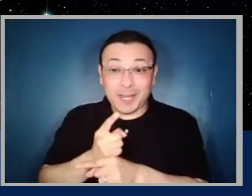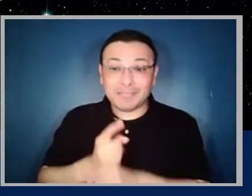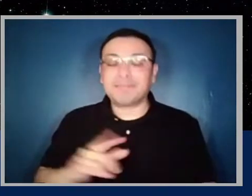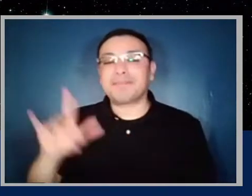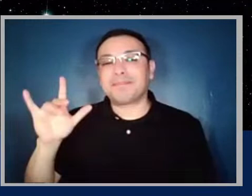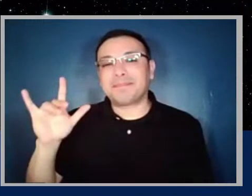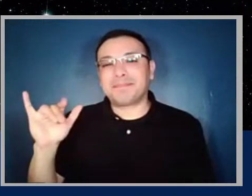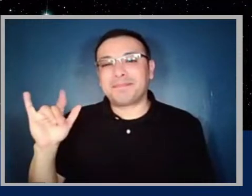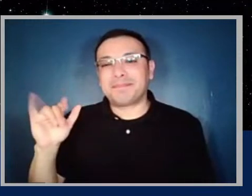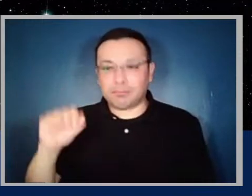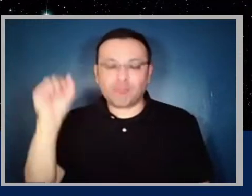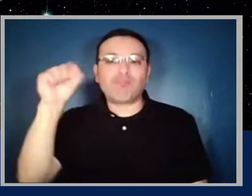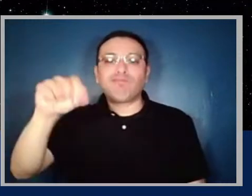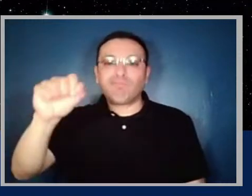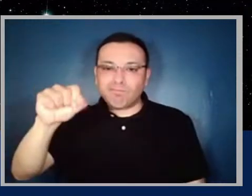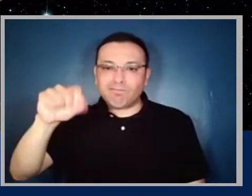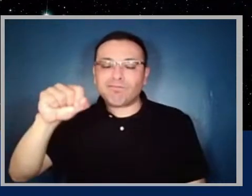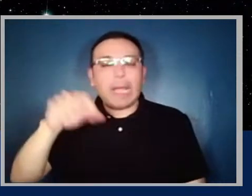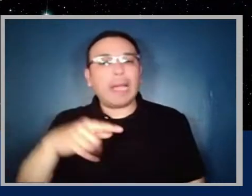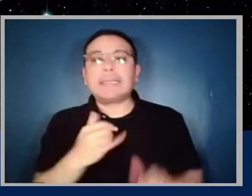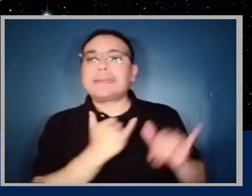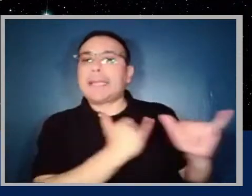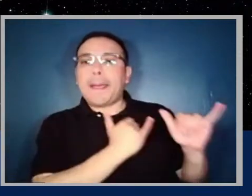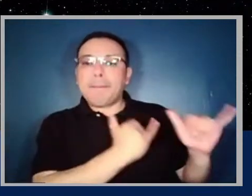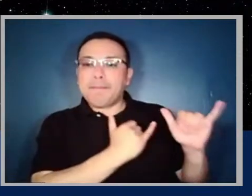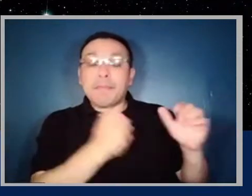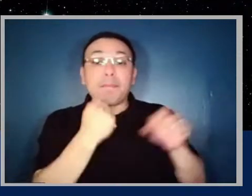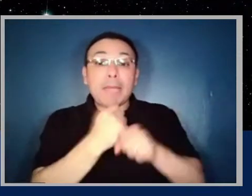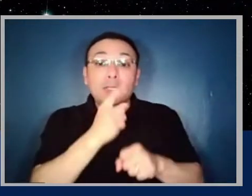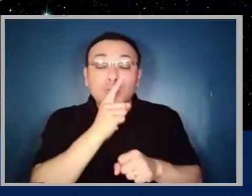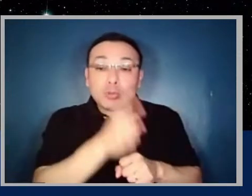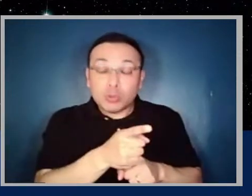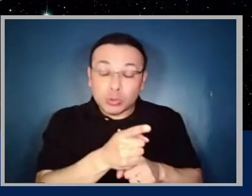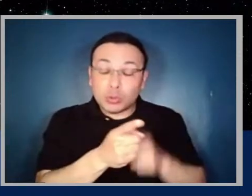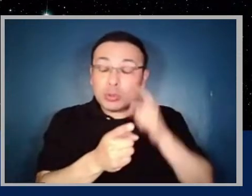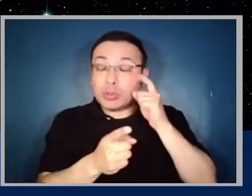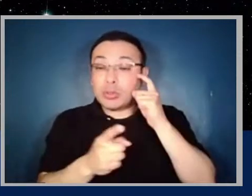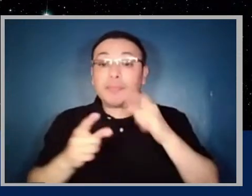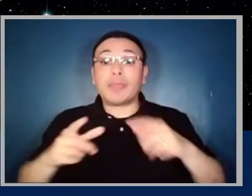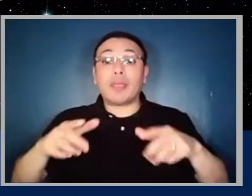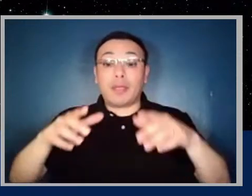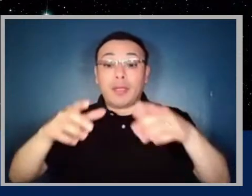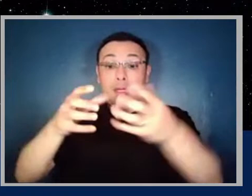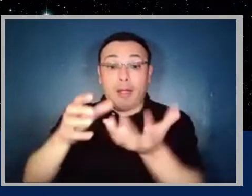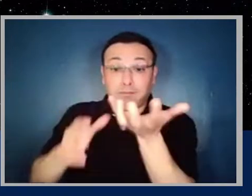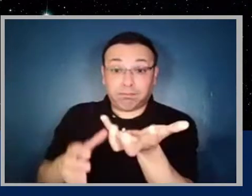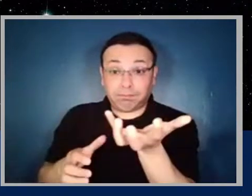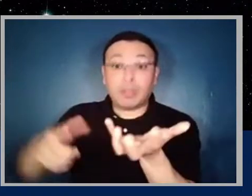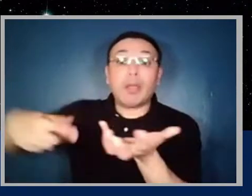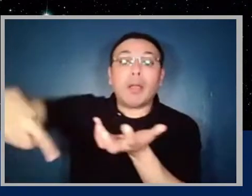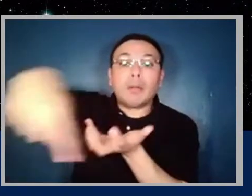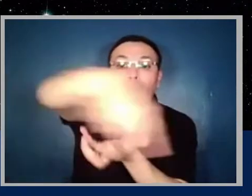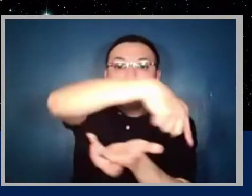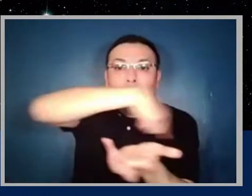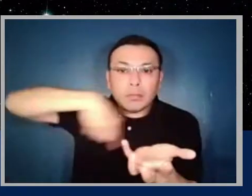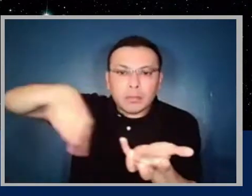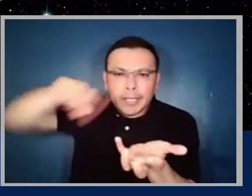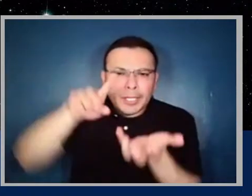for their vehicle. You have to make sure you do the hazardous checks. You kind of do a pattern as you approach the vehicle to make sure that you